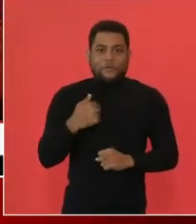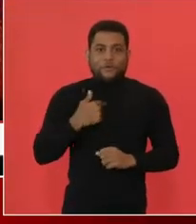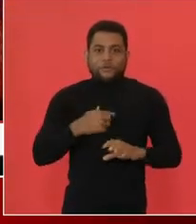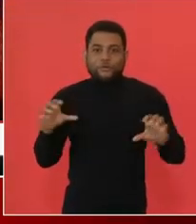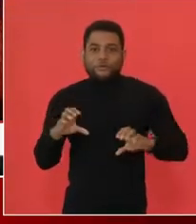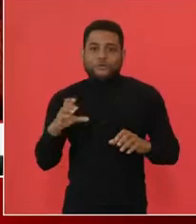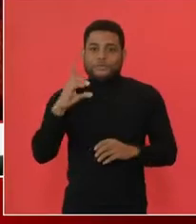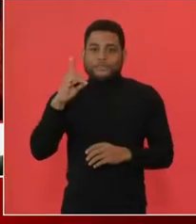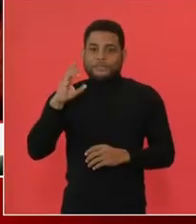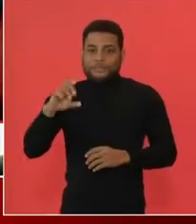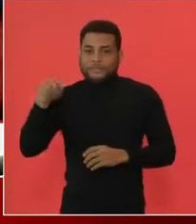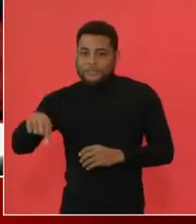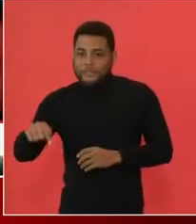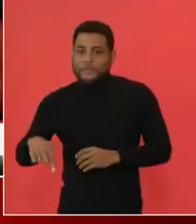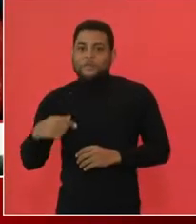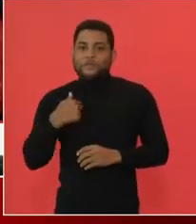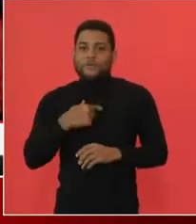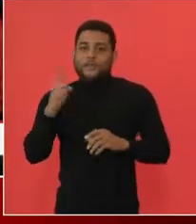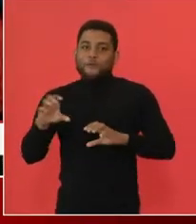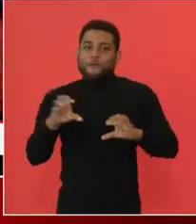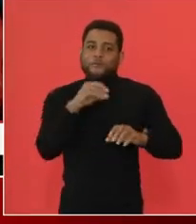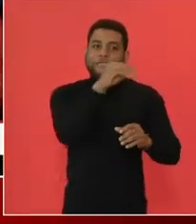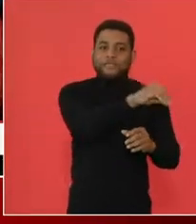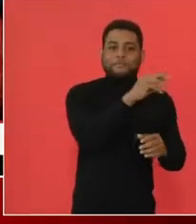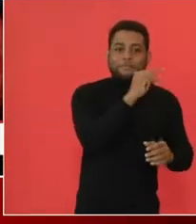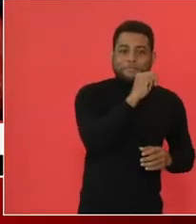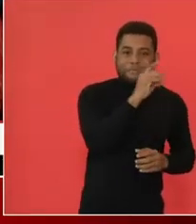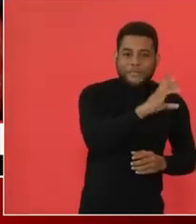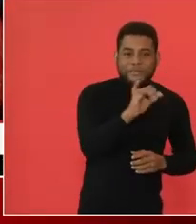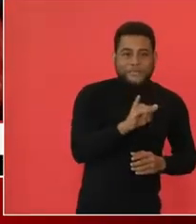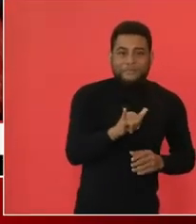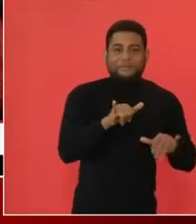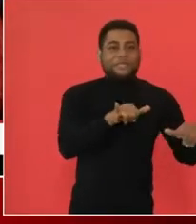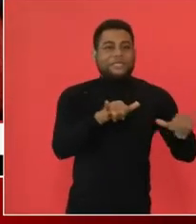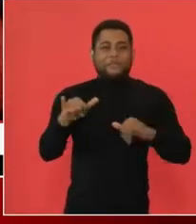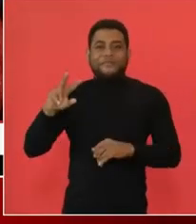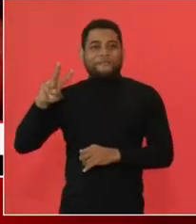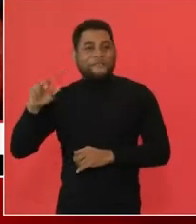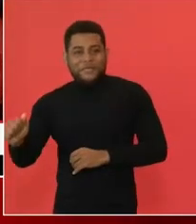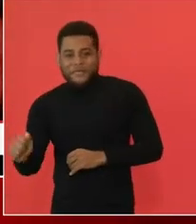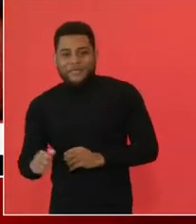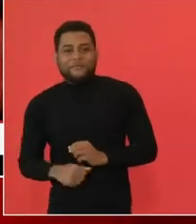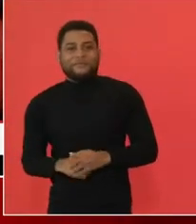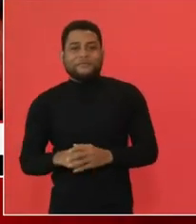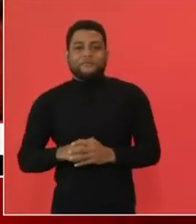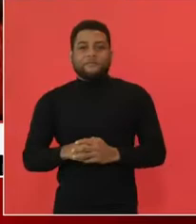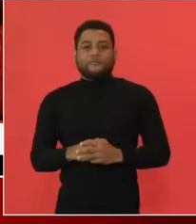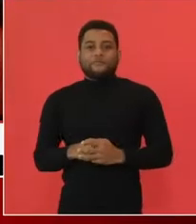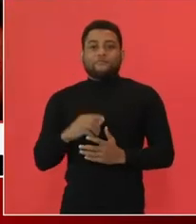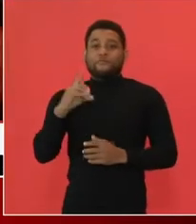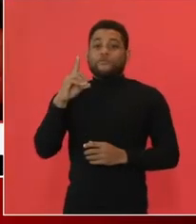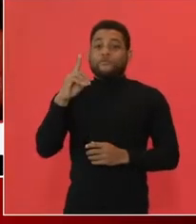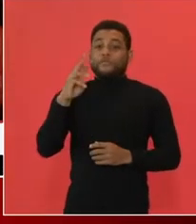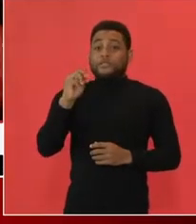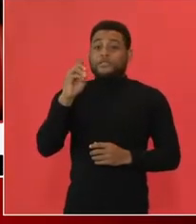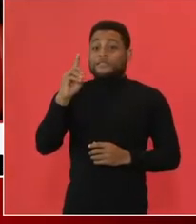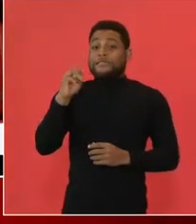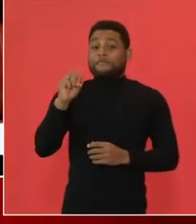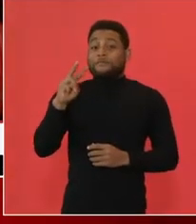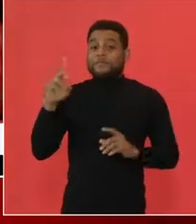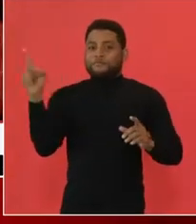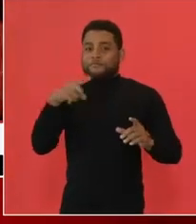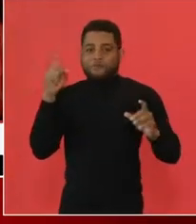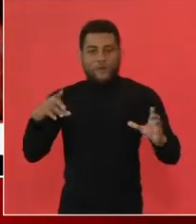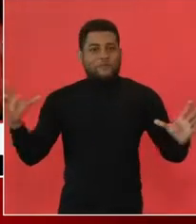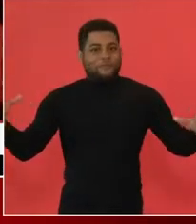part of the DMV, and we've done it in Virginia, that's part of the DMV. So the DMV has done what it needs to do to get protected. Now, I need